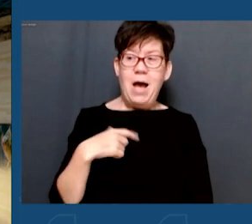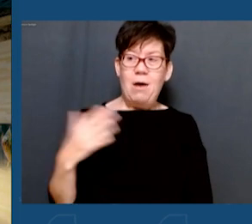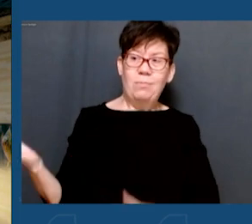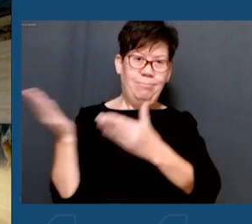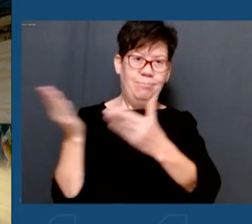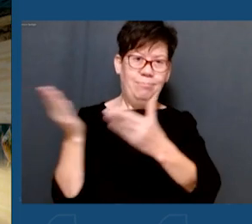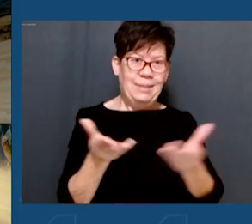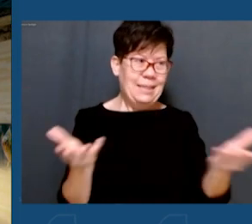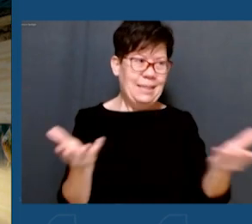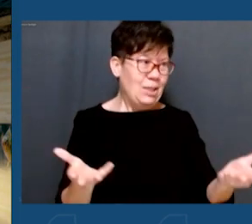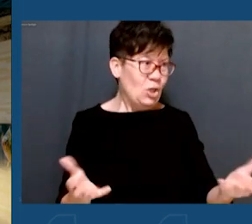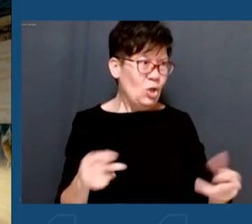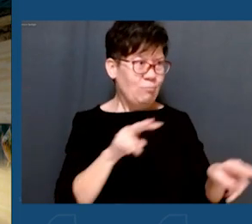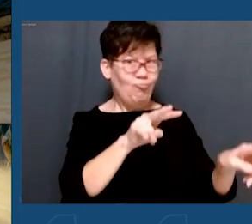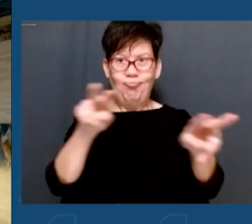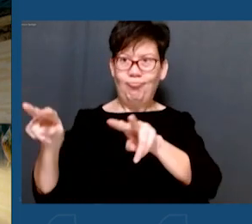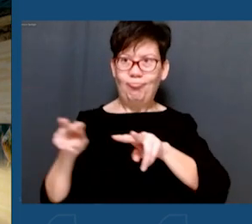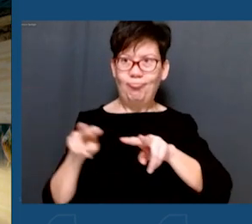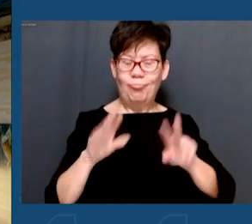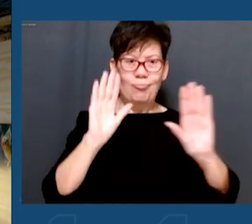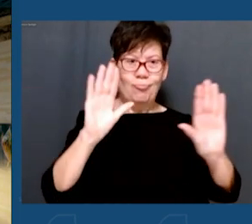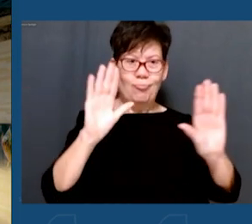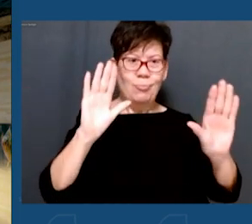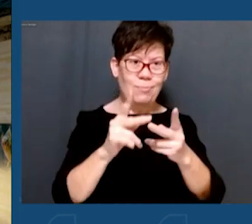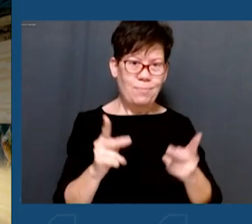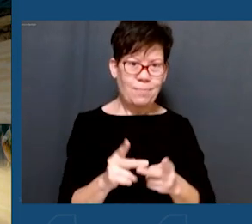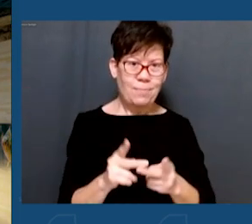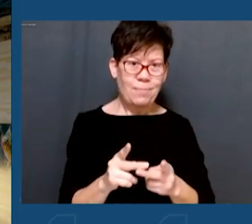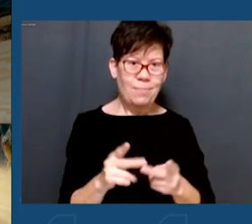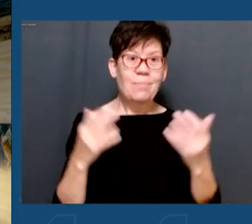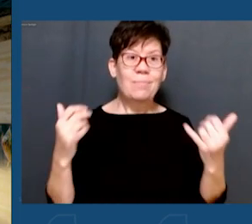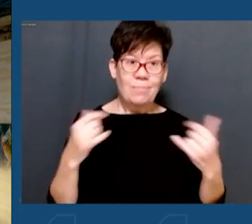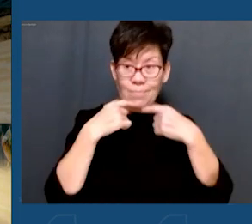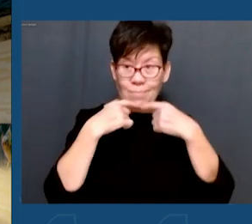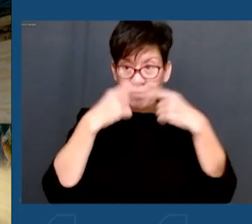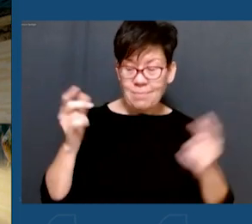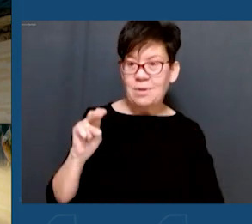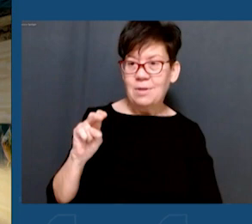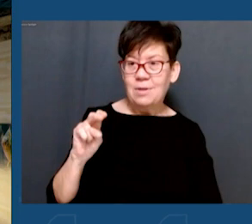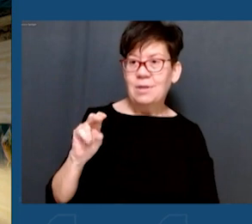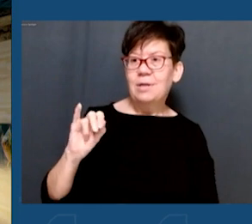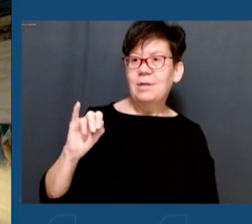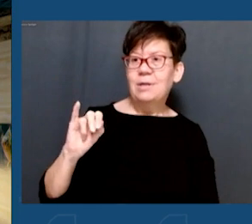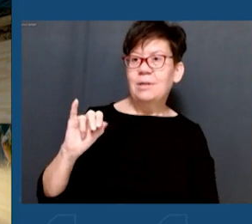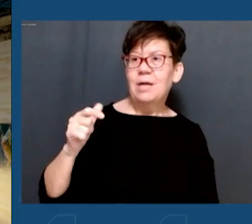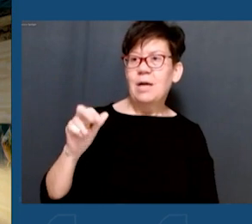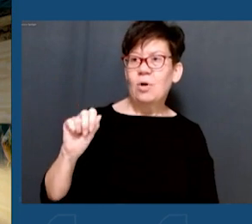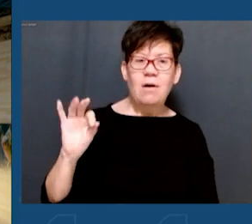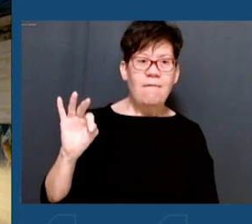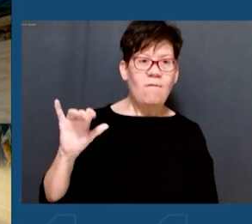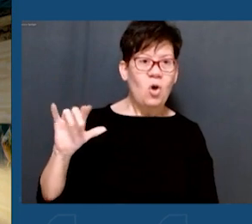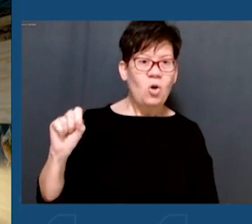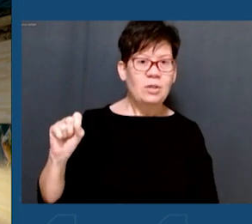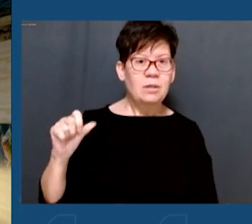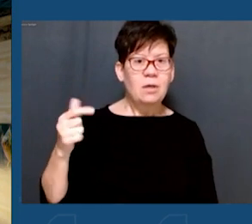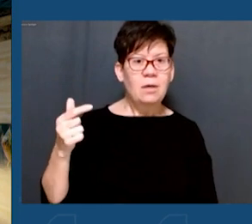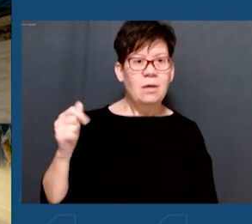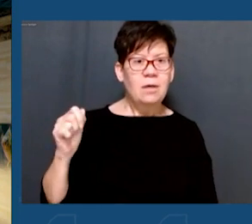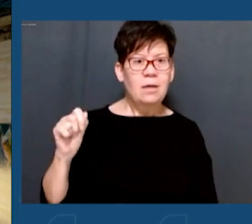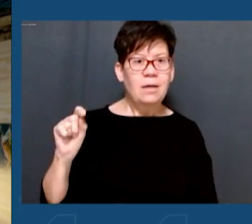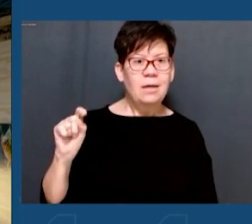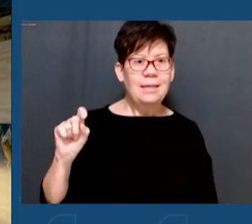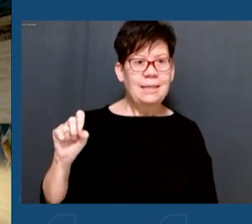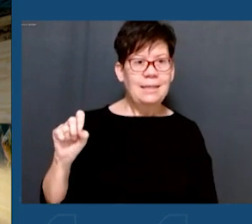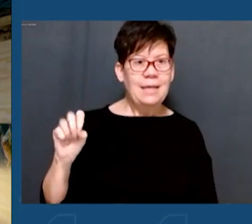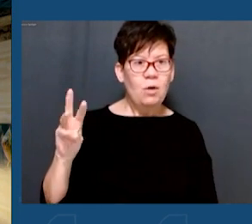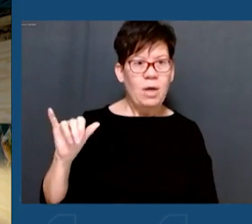So I can't wait to bring her here as well. So we're announcing the Niagara Falls Heritage Gateway projects, building on the strength of the Aquarium,